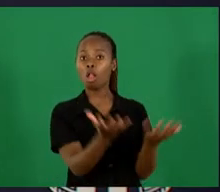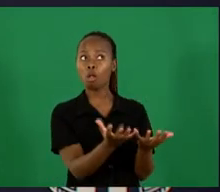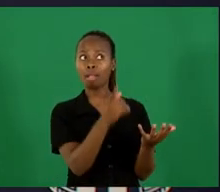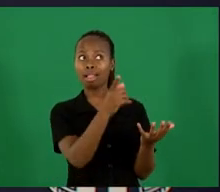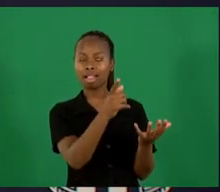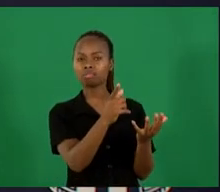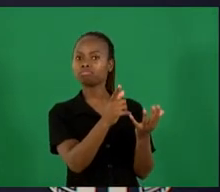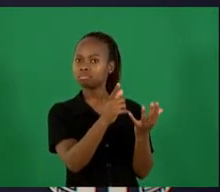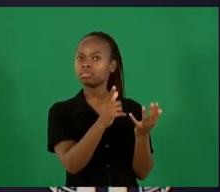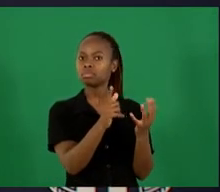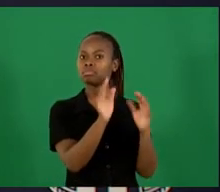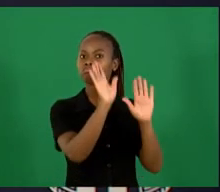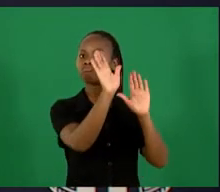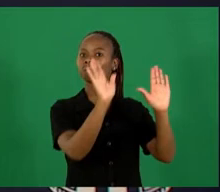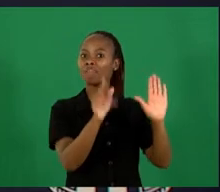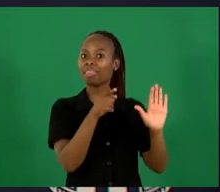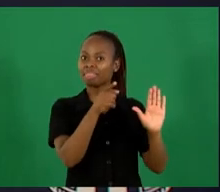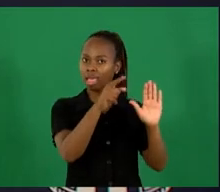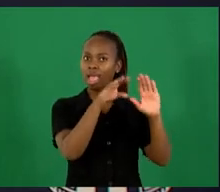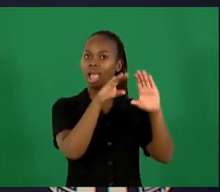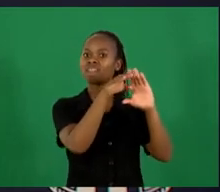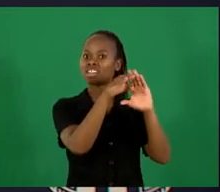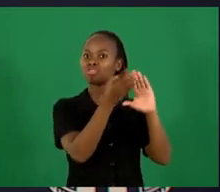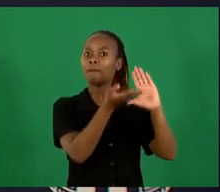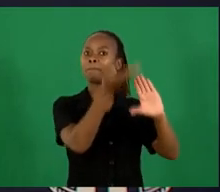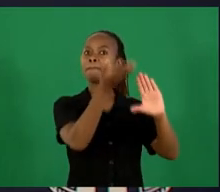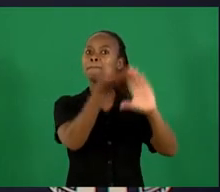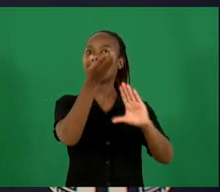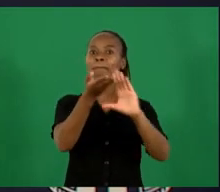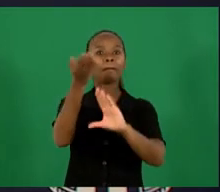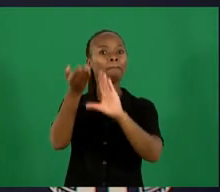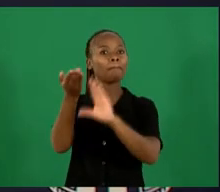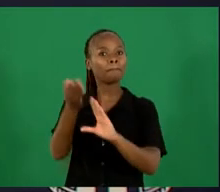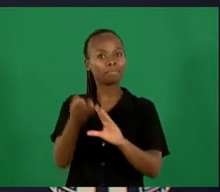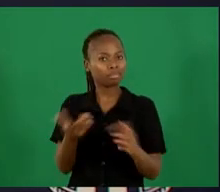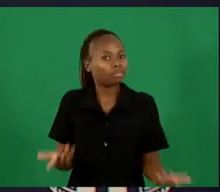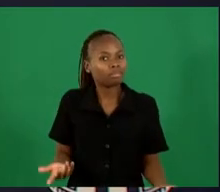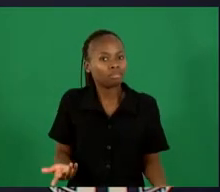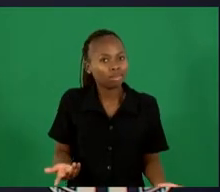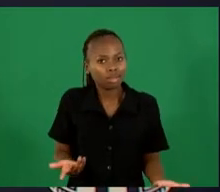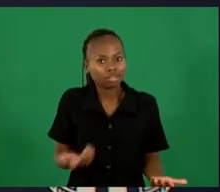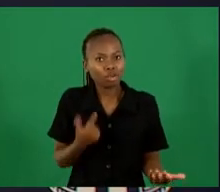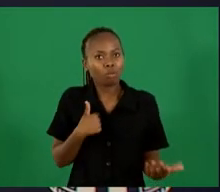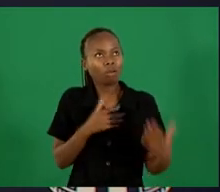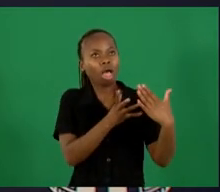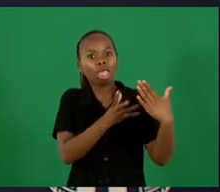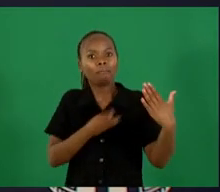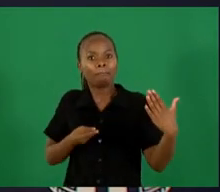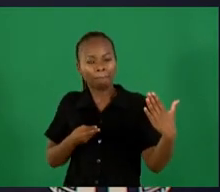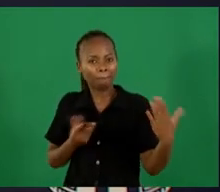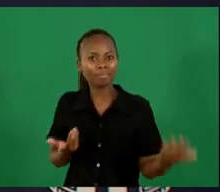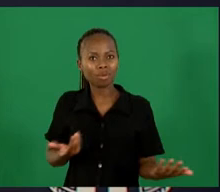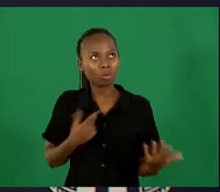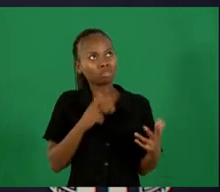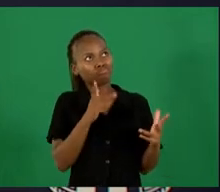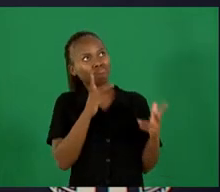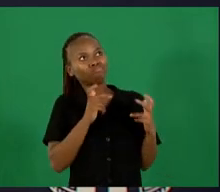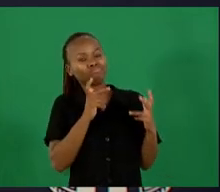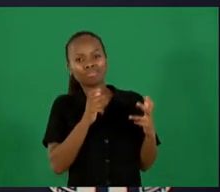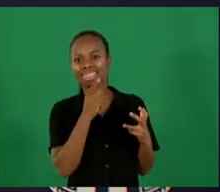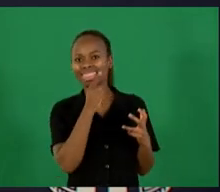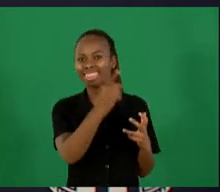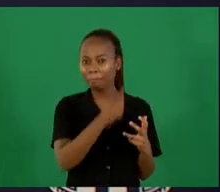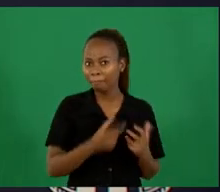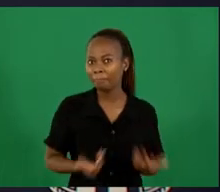level. It's reflective of the fact that globally, the public is intolerant